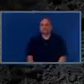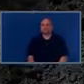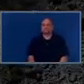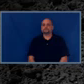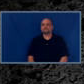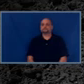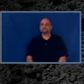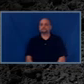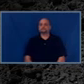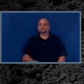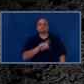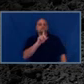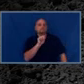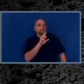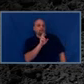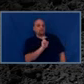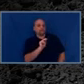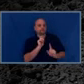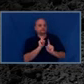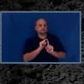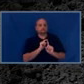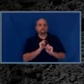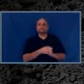And speaking of that,